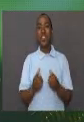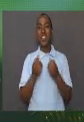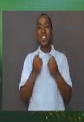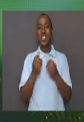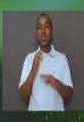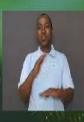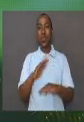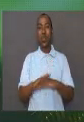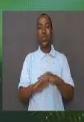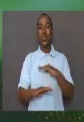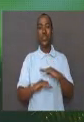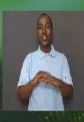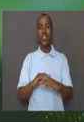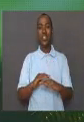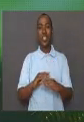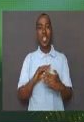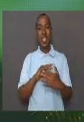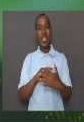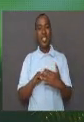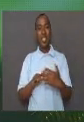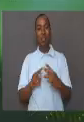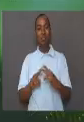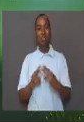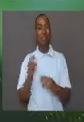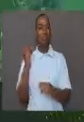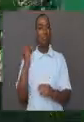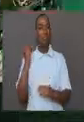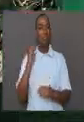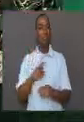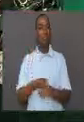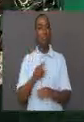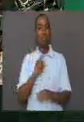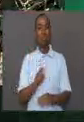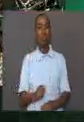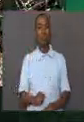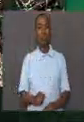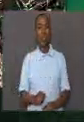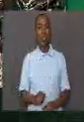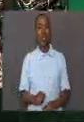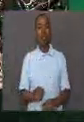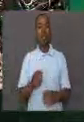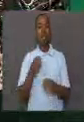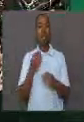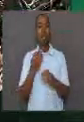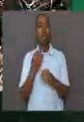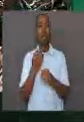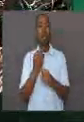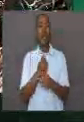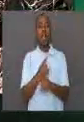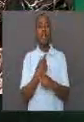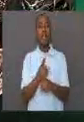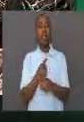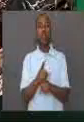process was discovered long ago. When fruits would fall to the